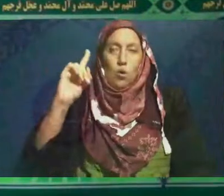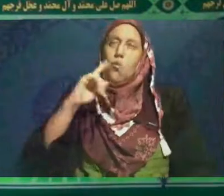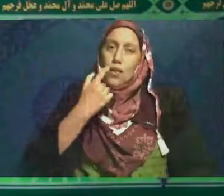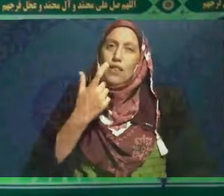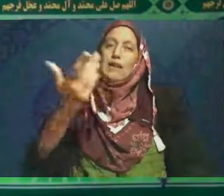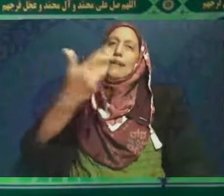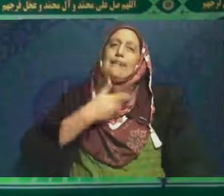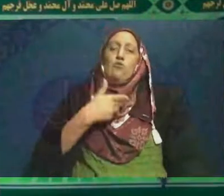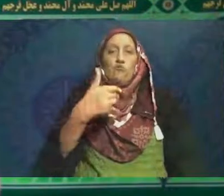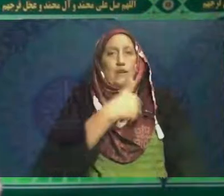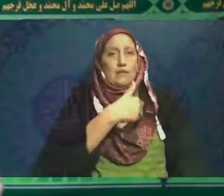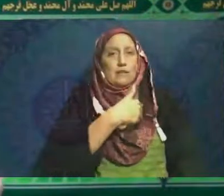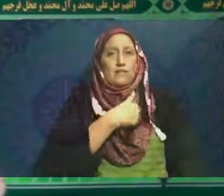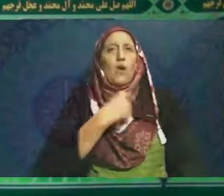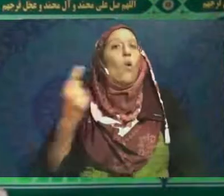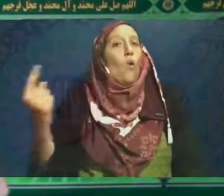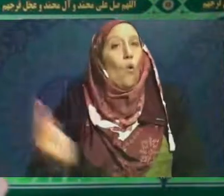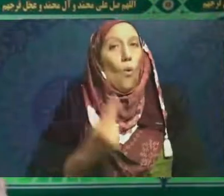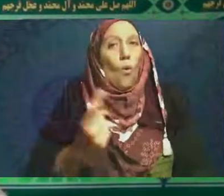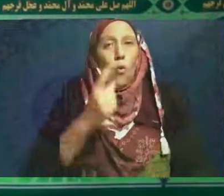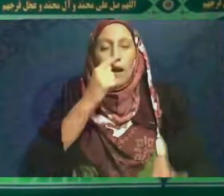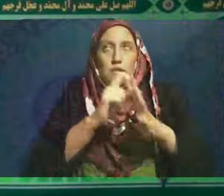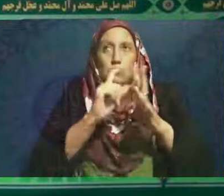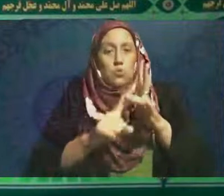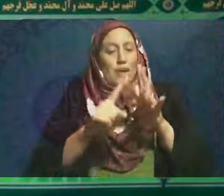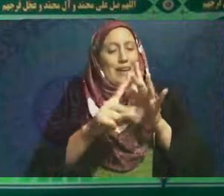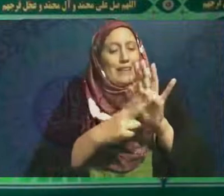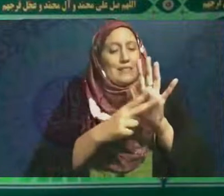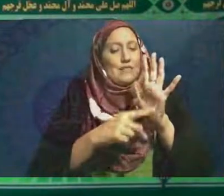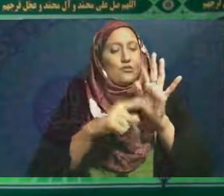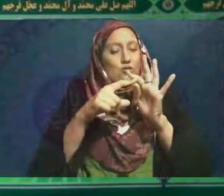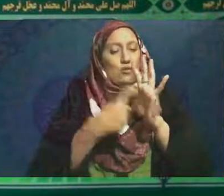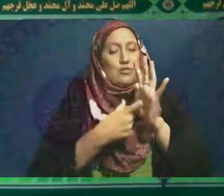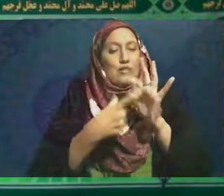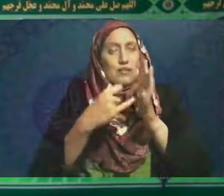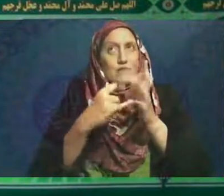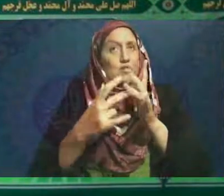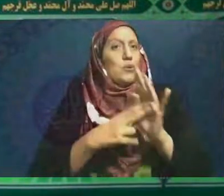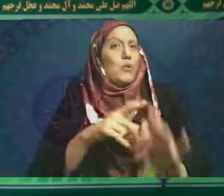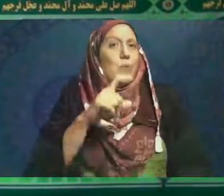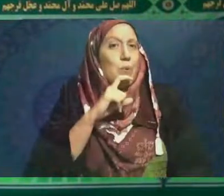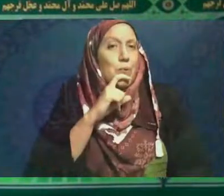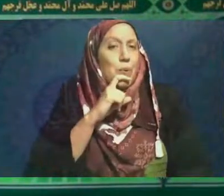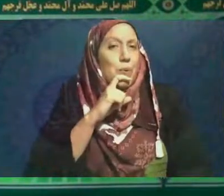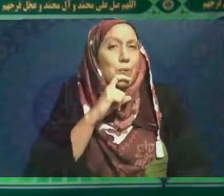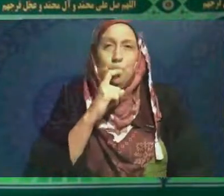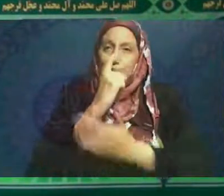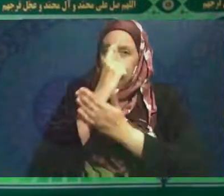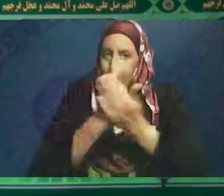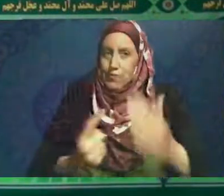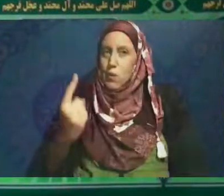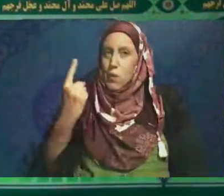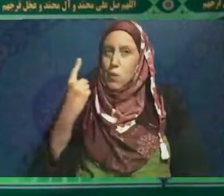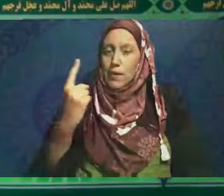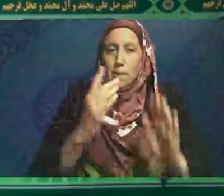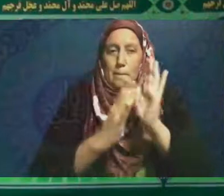the Quran is that they must be definitely monotheist. They should not make any partners with God in worshiping. They